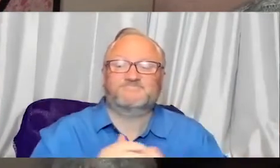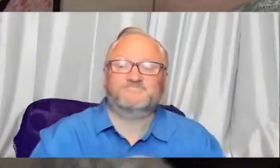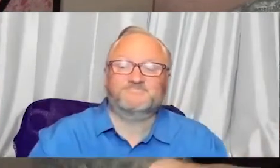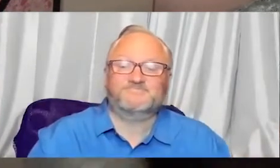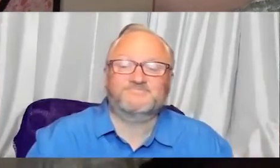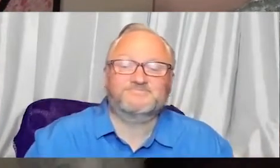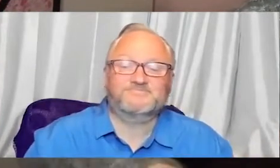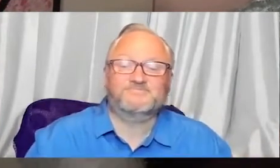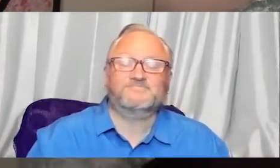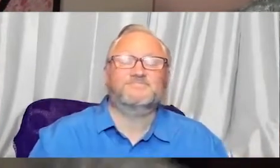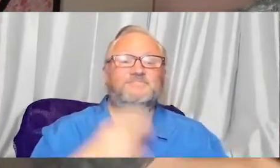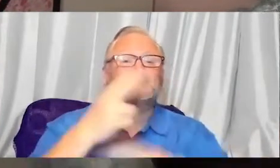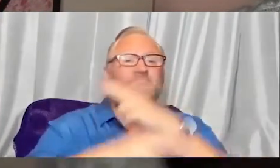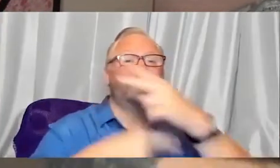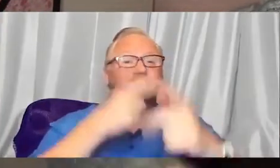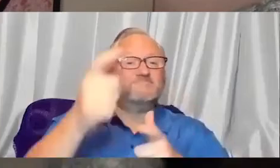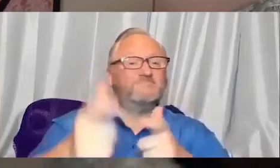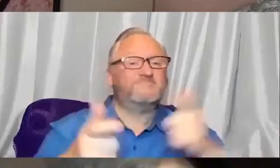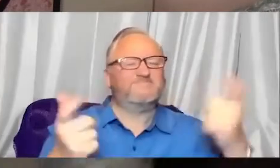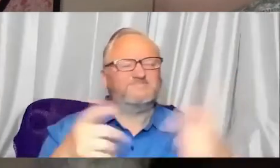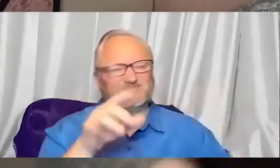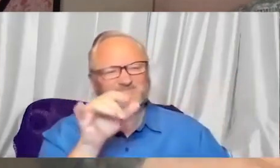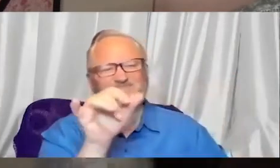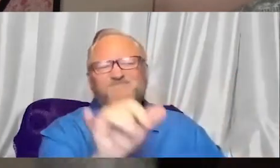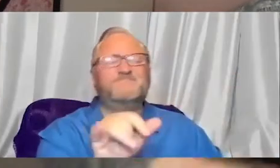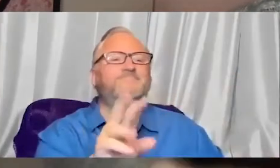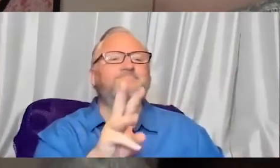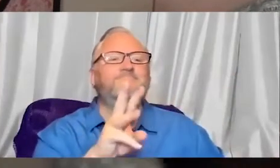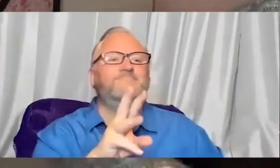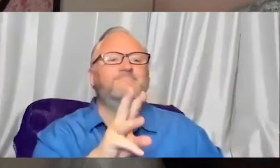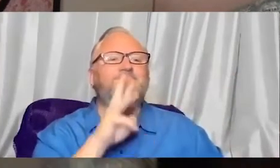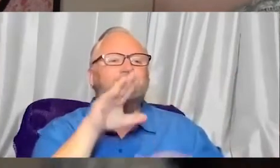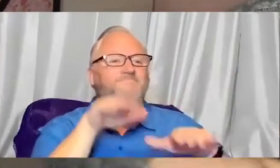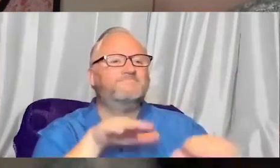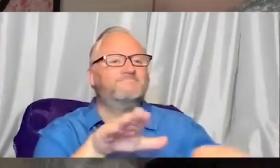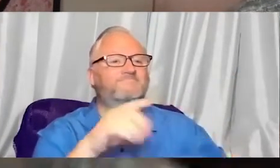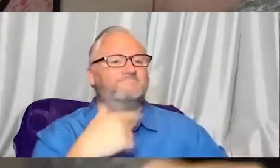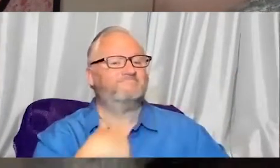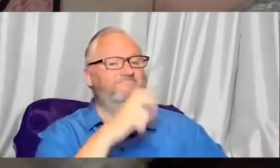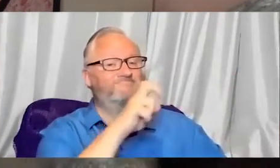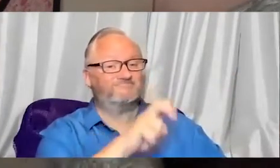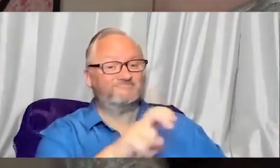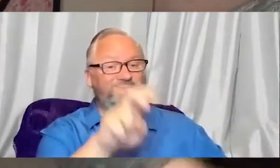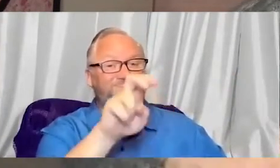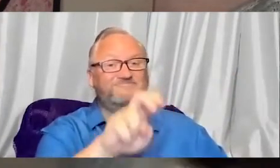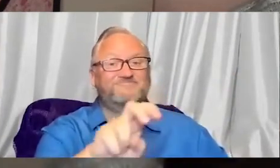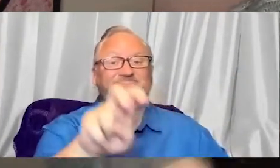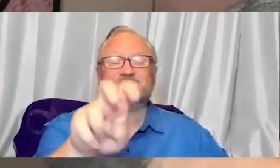The wide universe is the ocean I